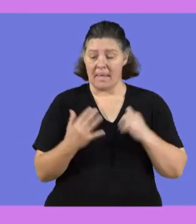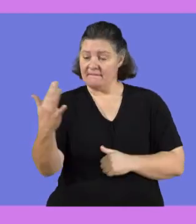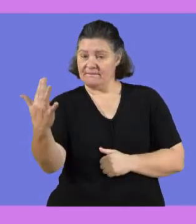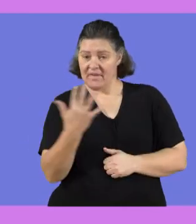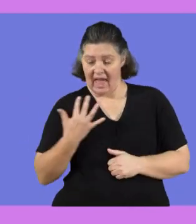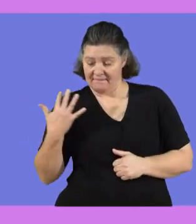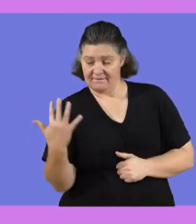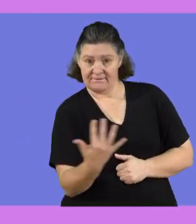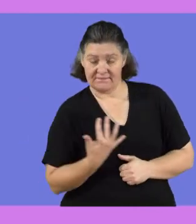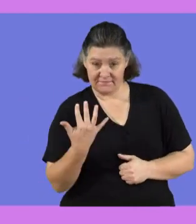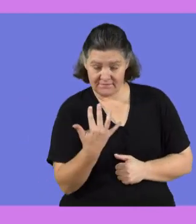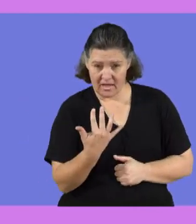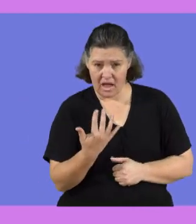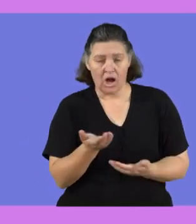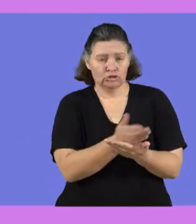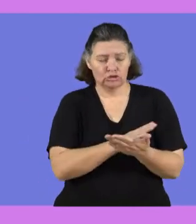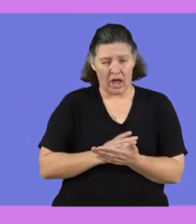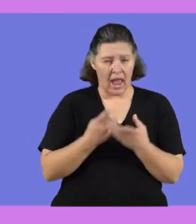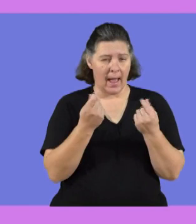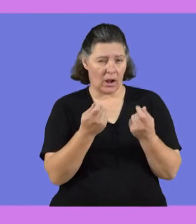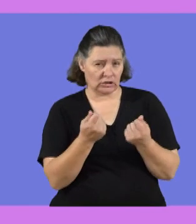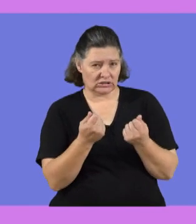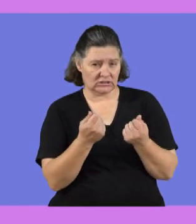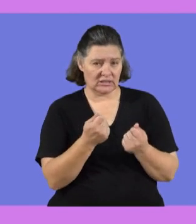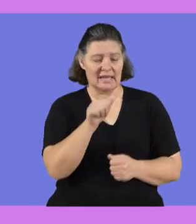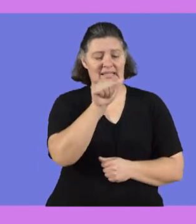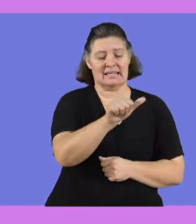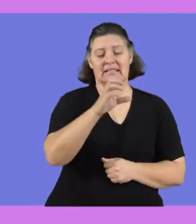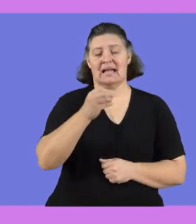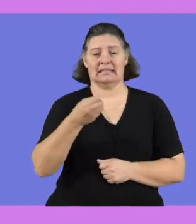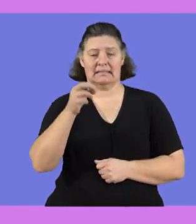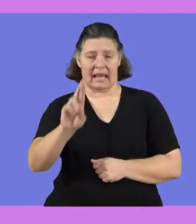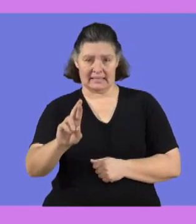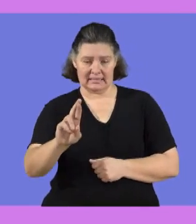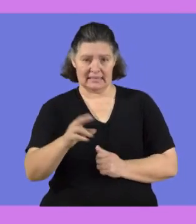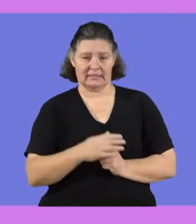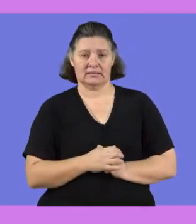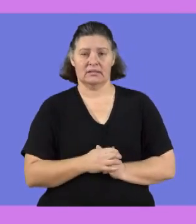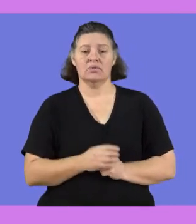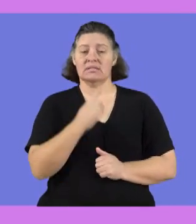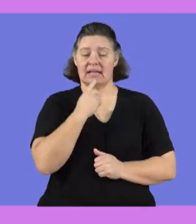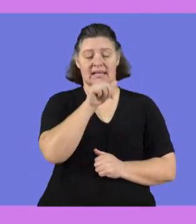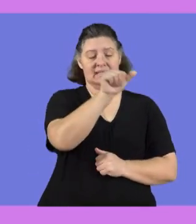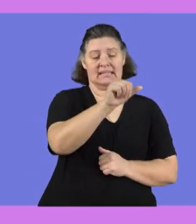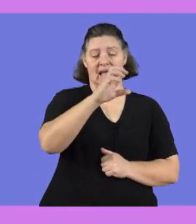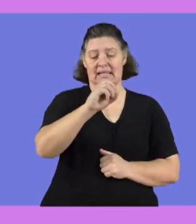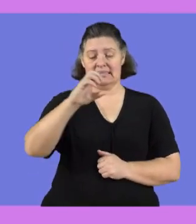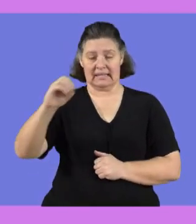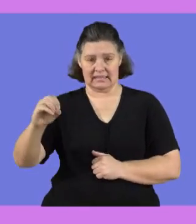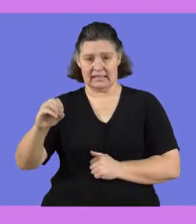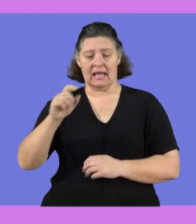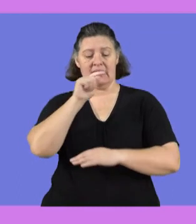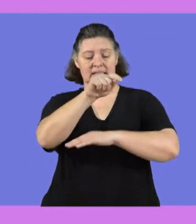Finally, if there are 5 and they have to share the cost of 600 rand, we